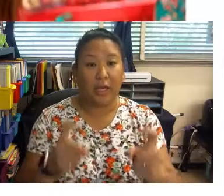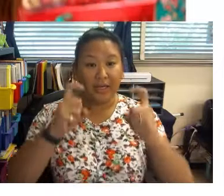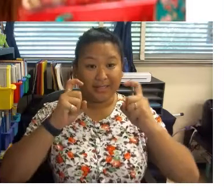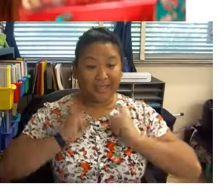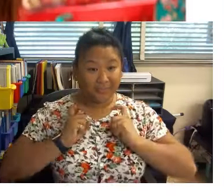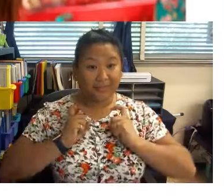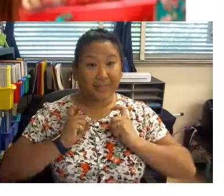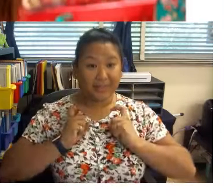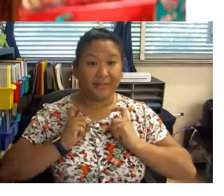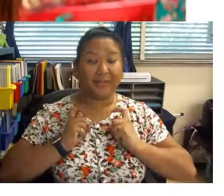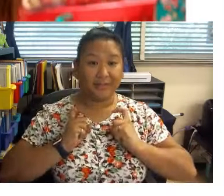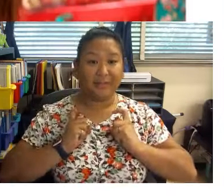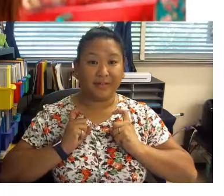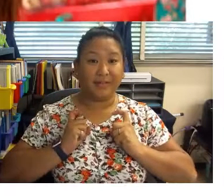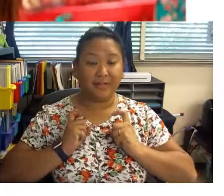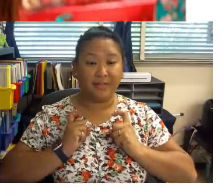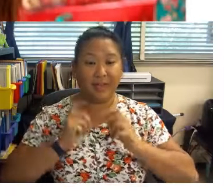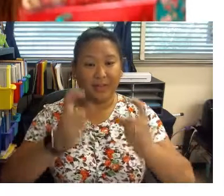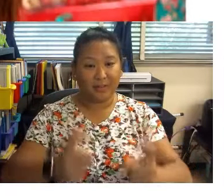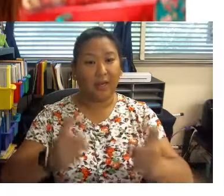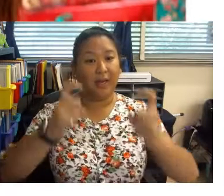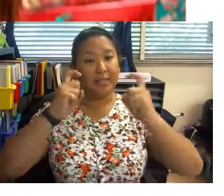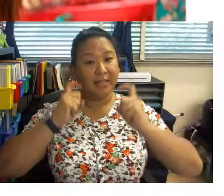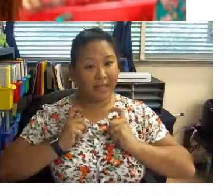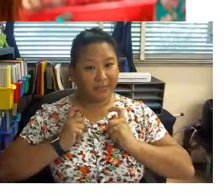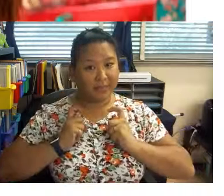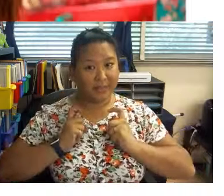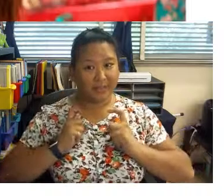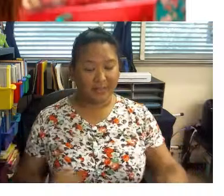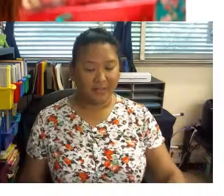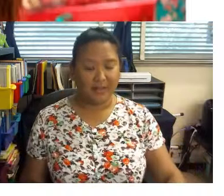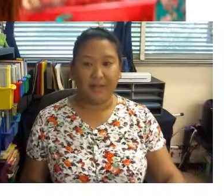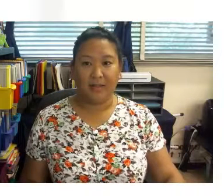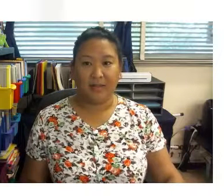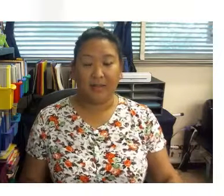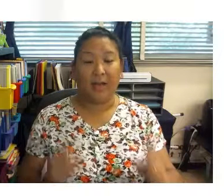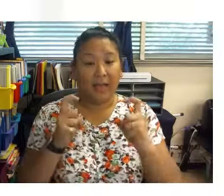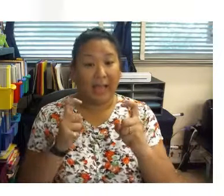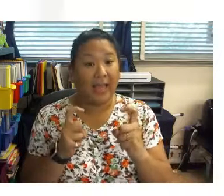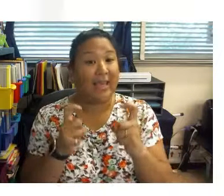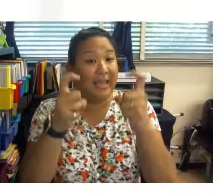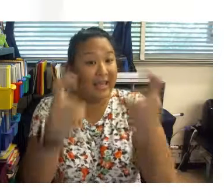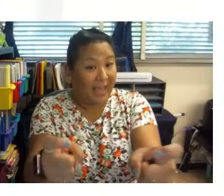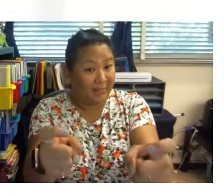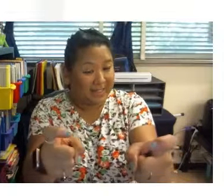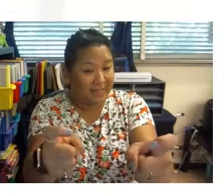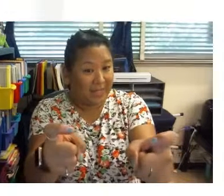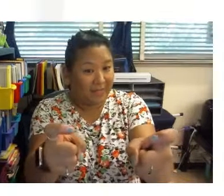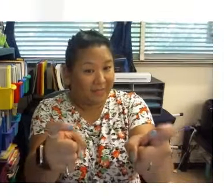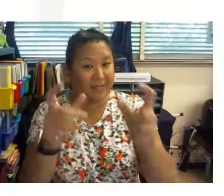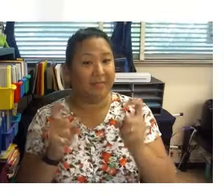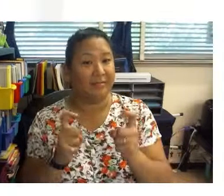I got it as a gift. Okay, so I got it as a gift. I gave it